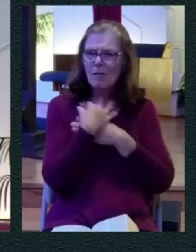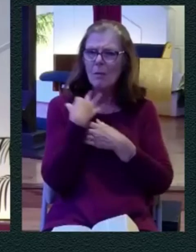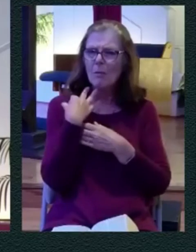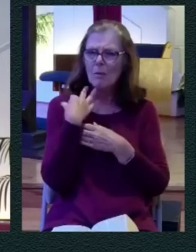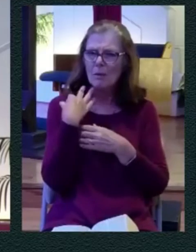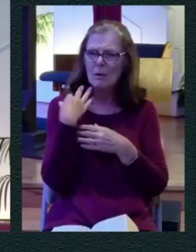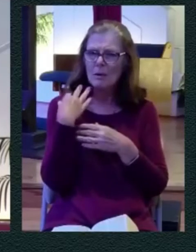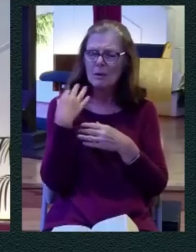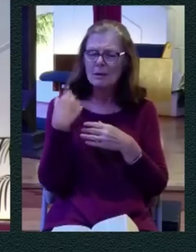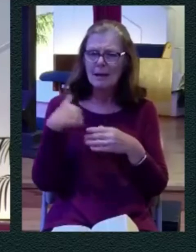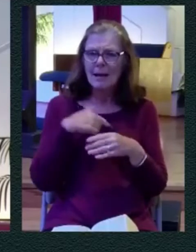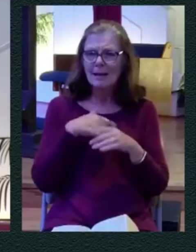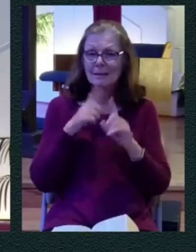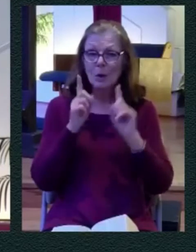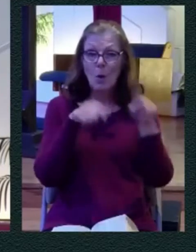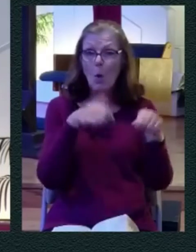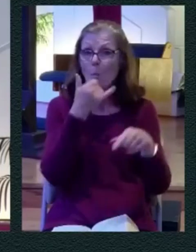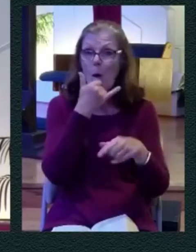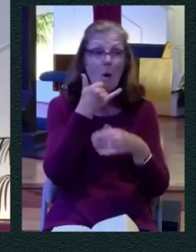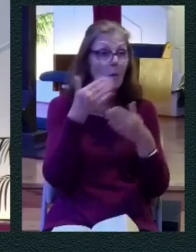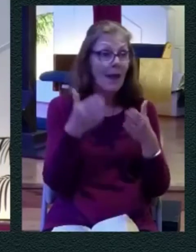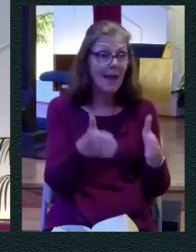things to happen.